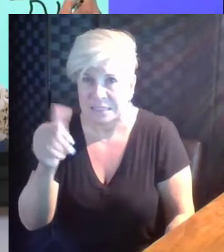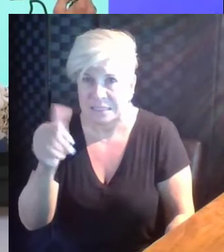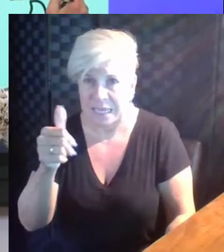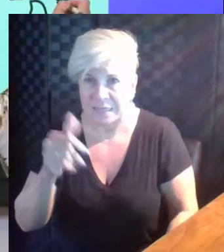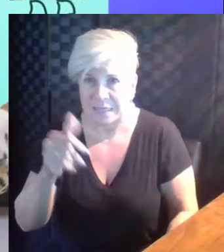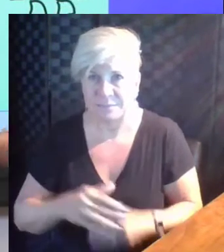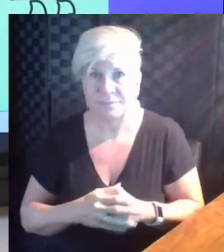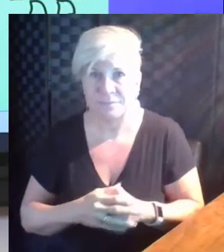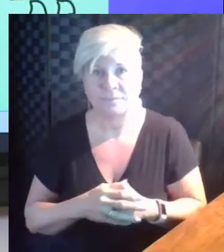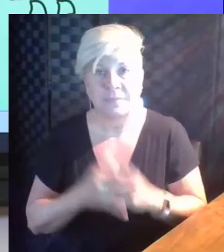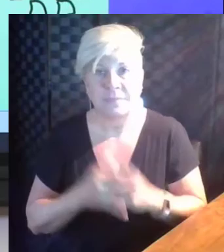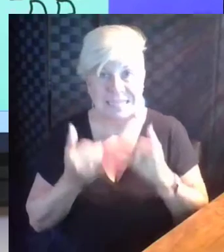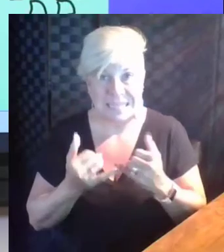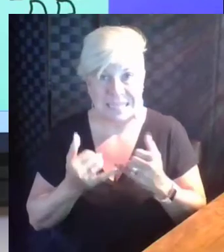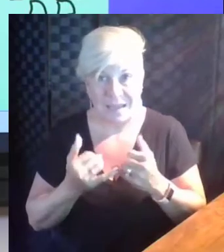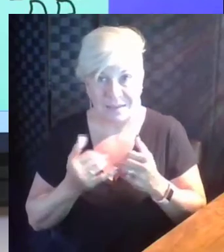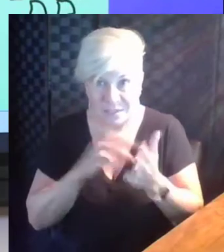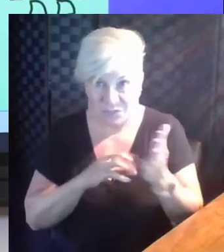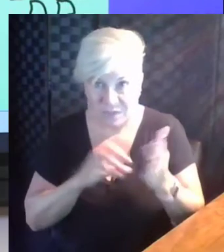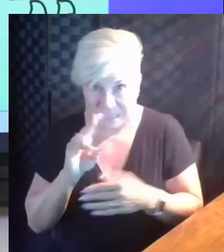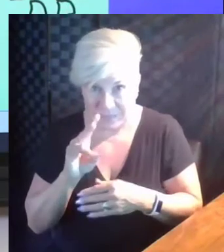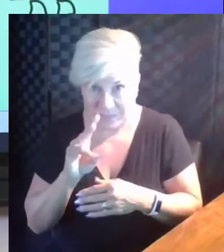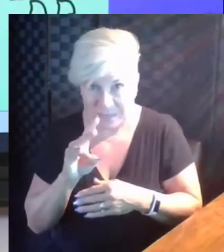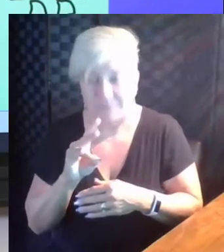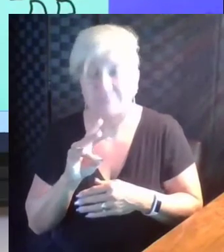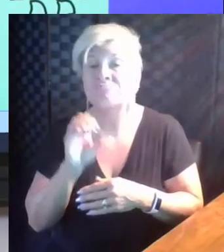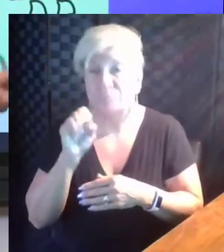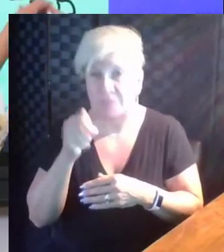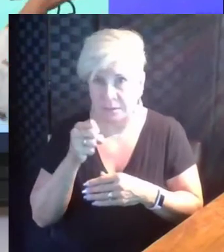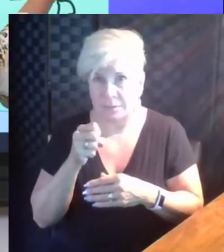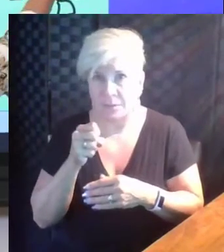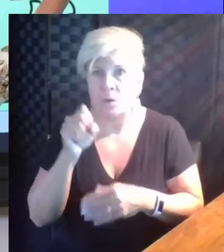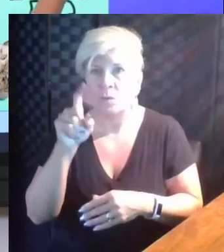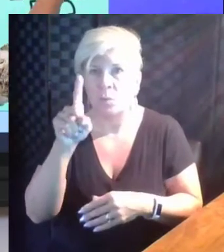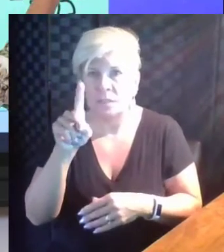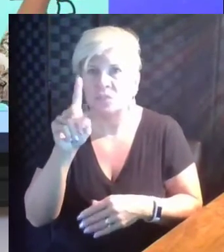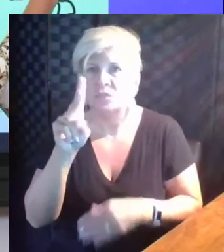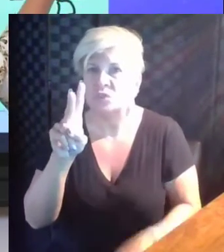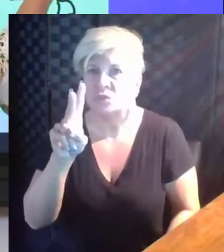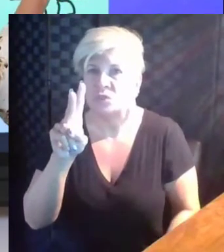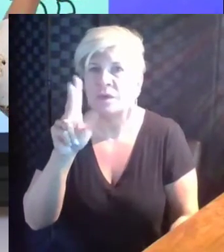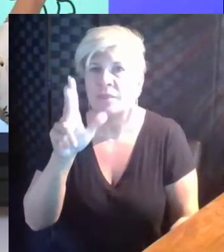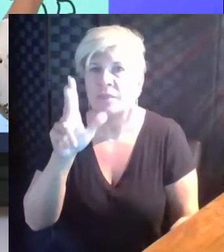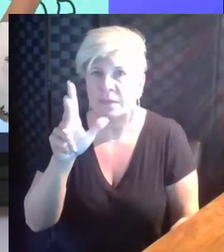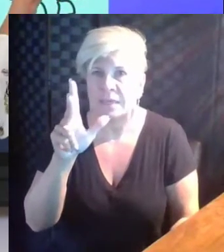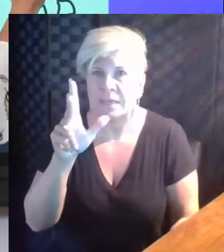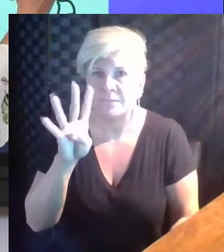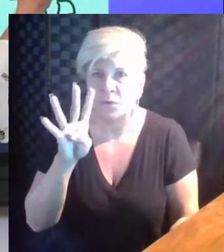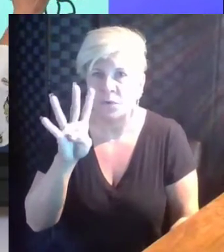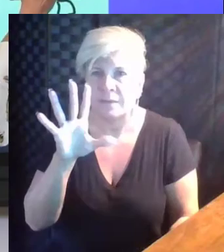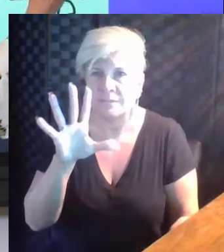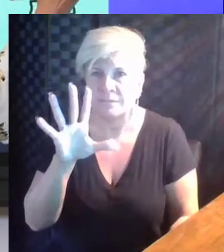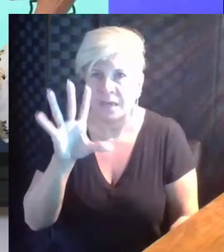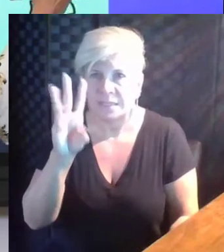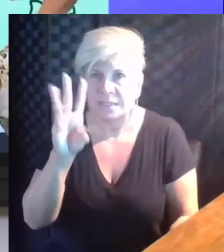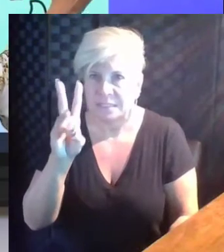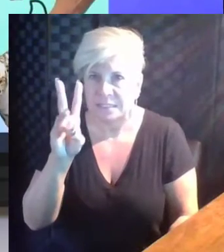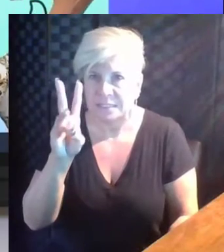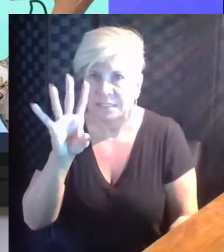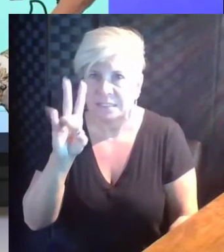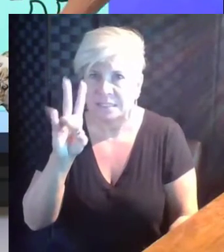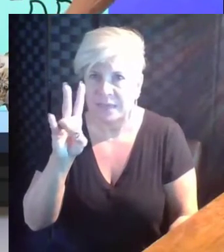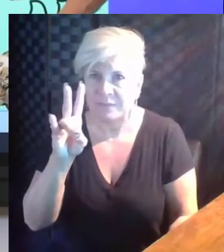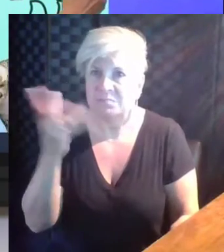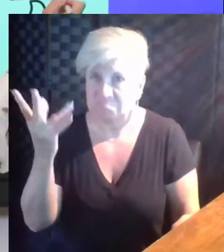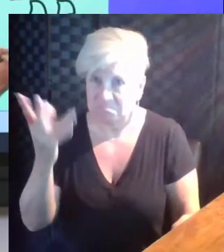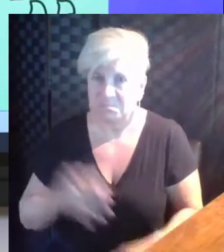9, 10. Now can I take away 7? Sure, here we go. 1, 2, 3, 4, 5,